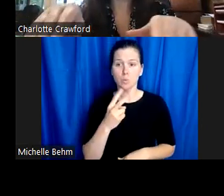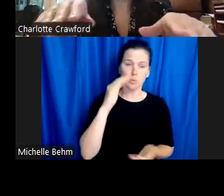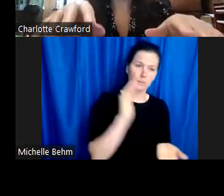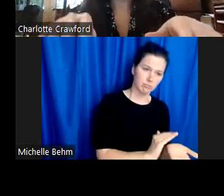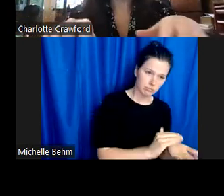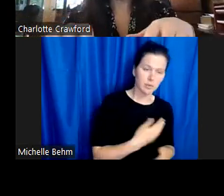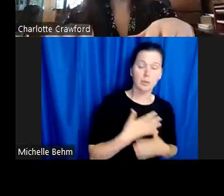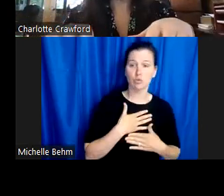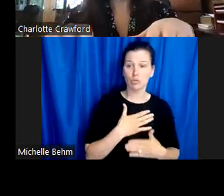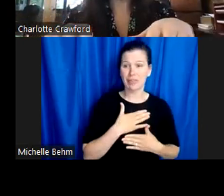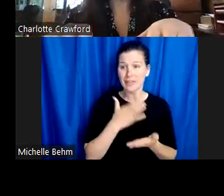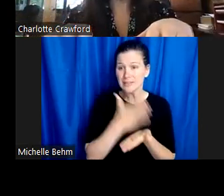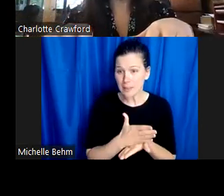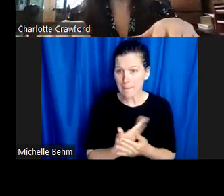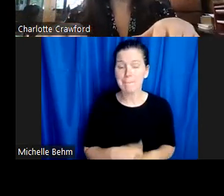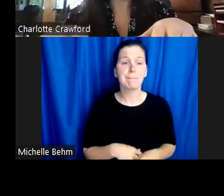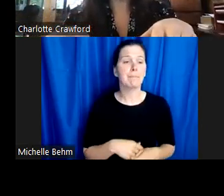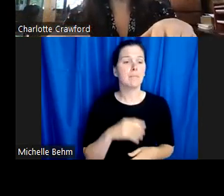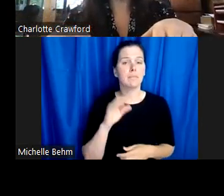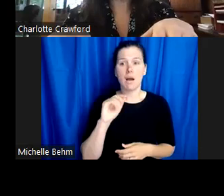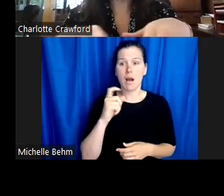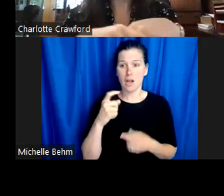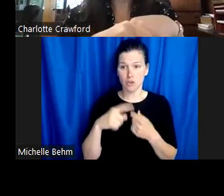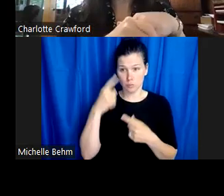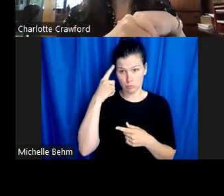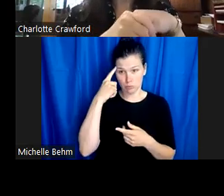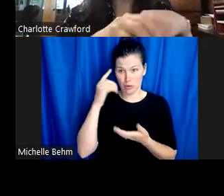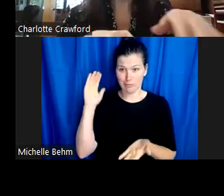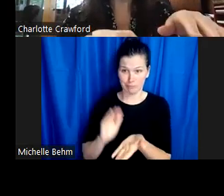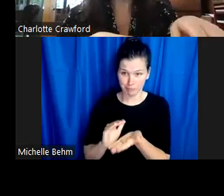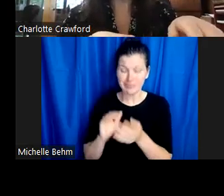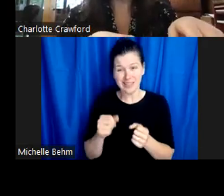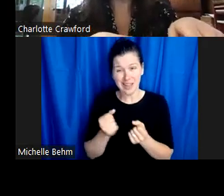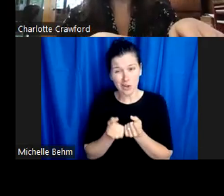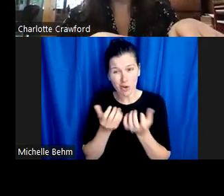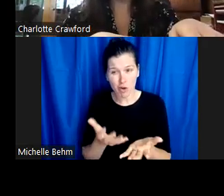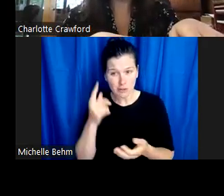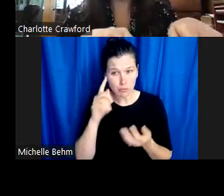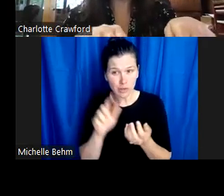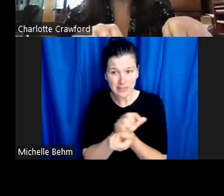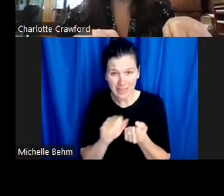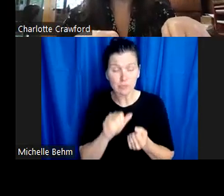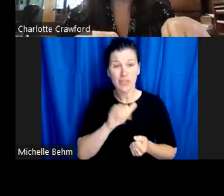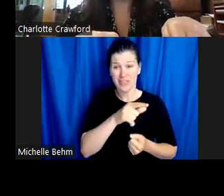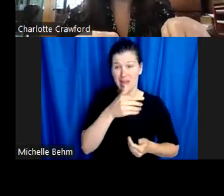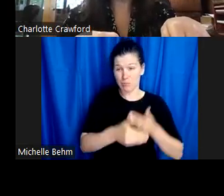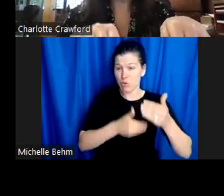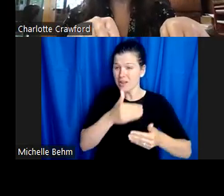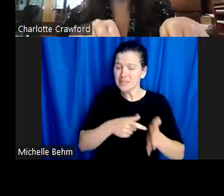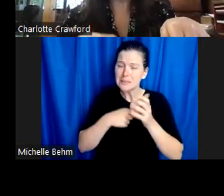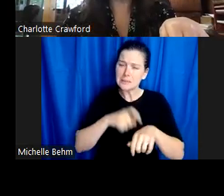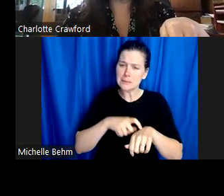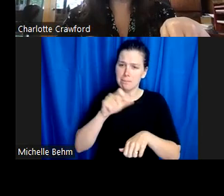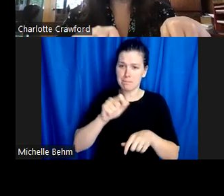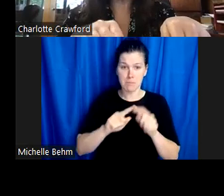stops. Lack of oxygen to the brain can cause brain damage. The process does take some time, but once the heart stops, if